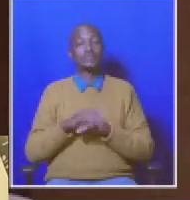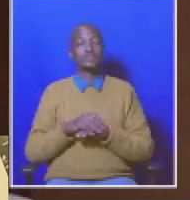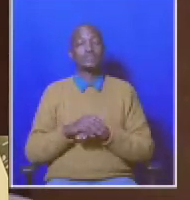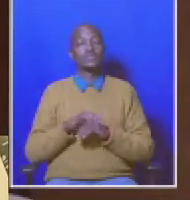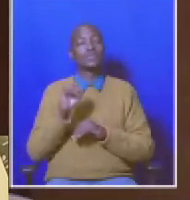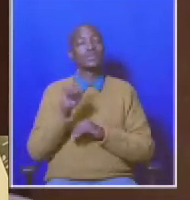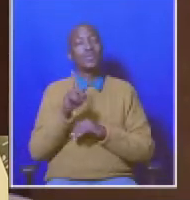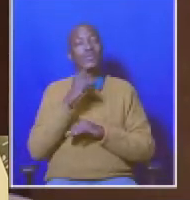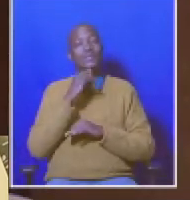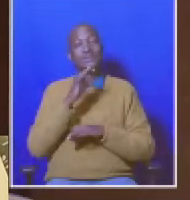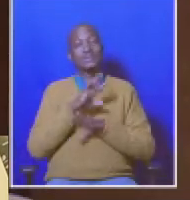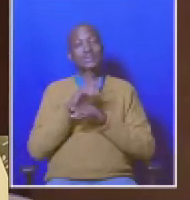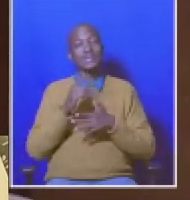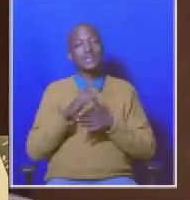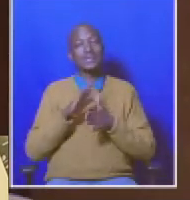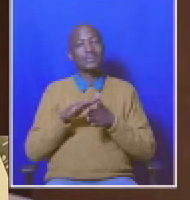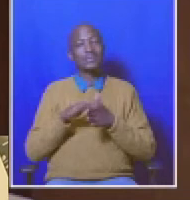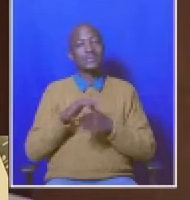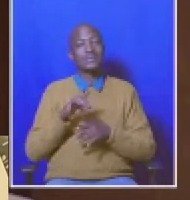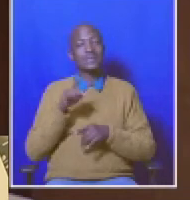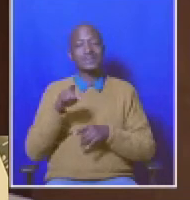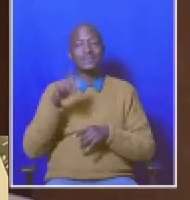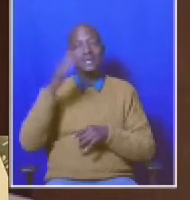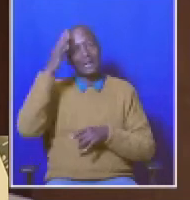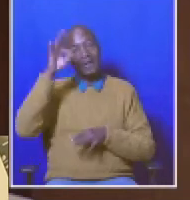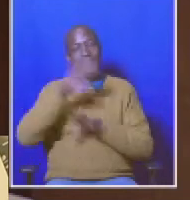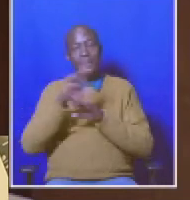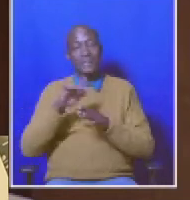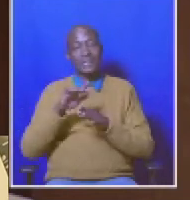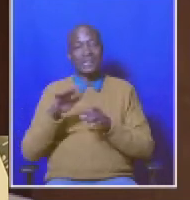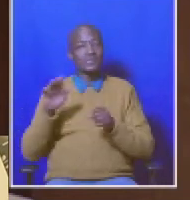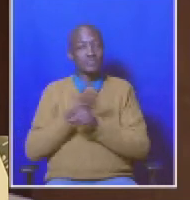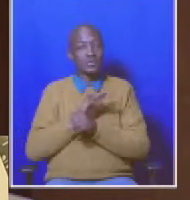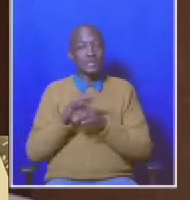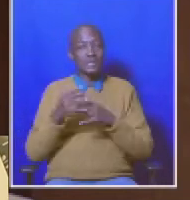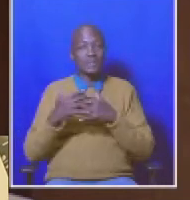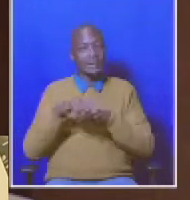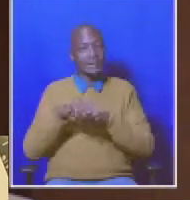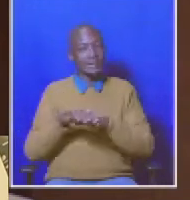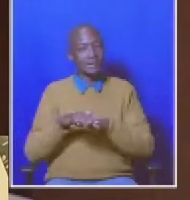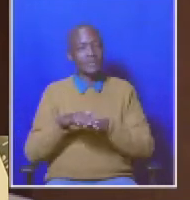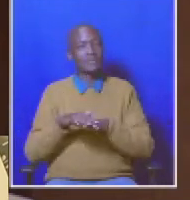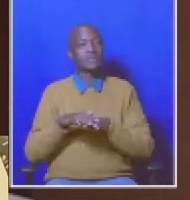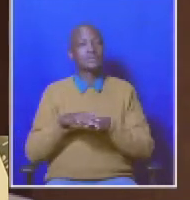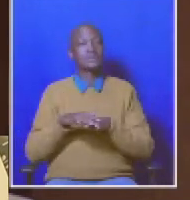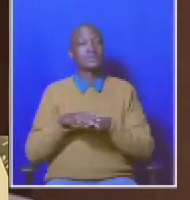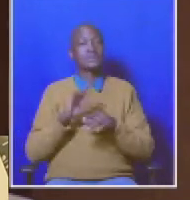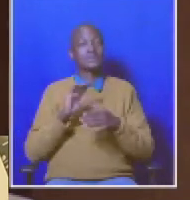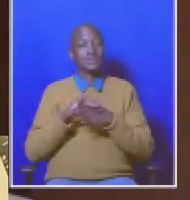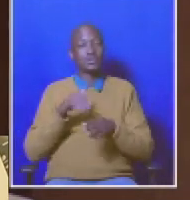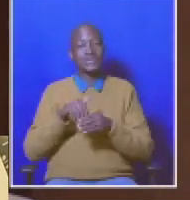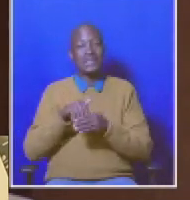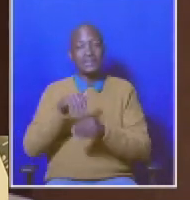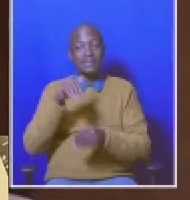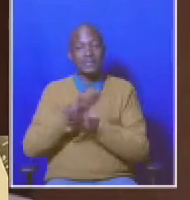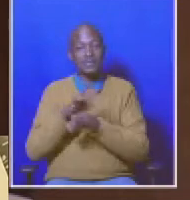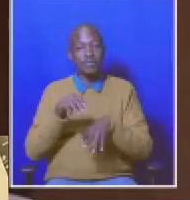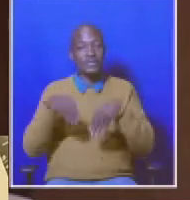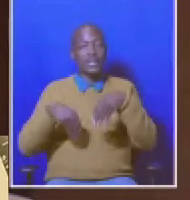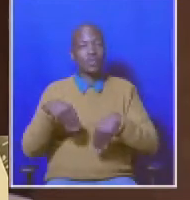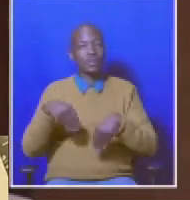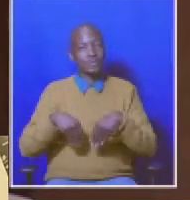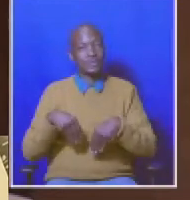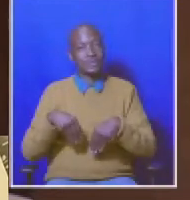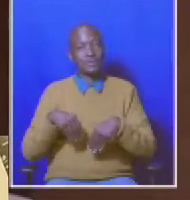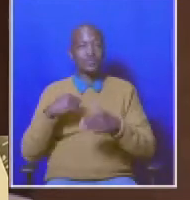that the government has not fully implemented these lifestyle audits as a measure to combat corruption to this